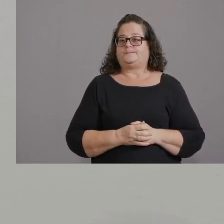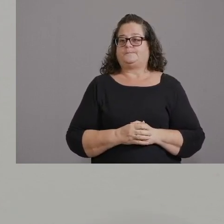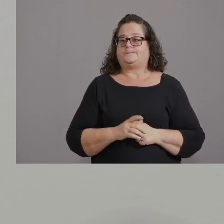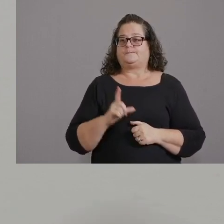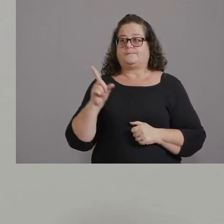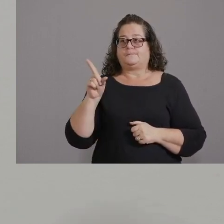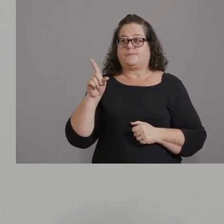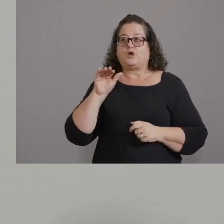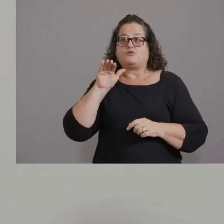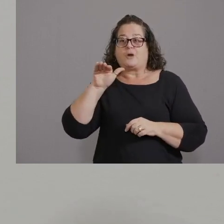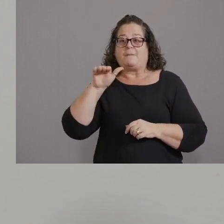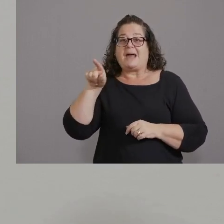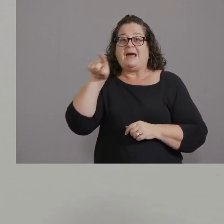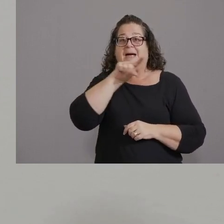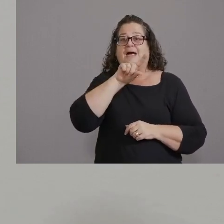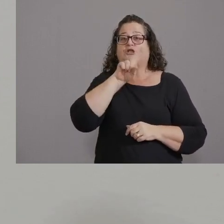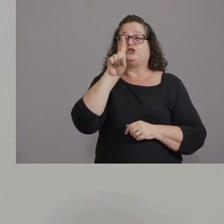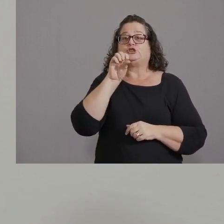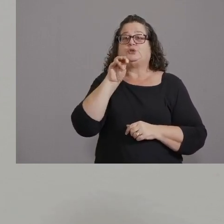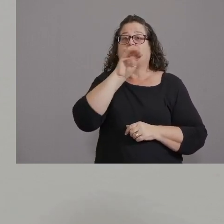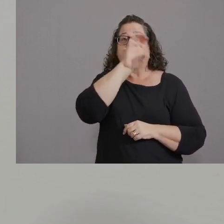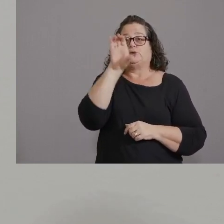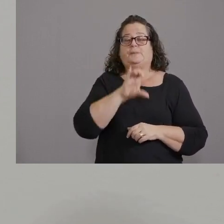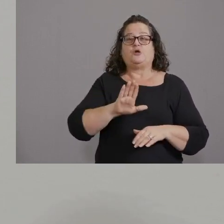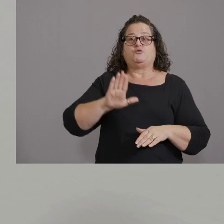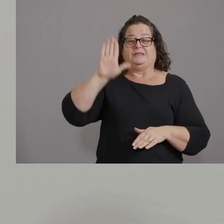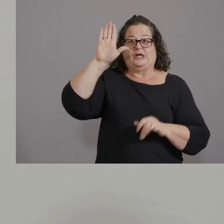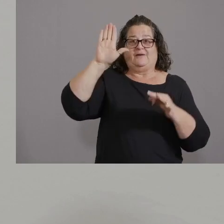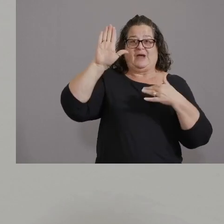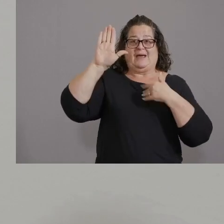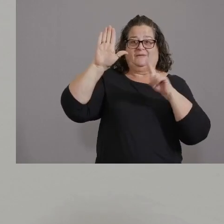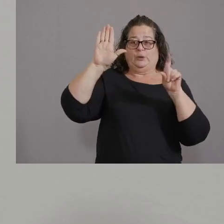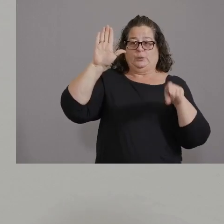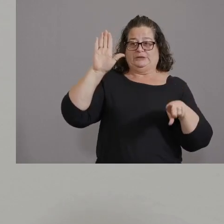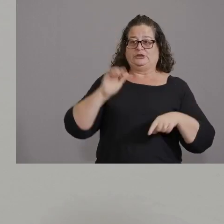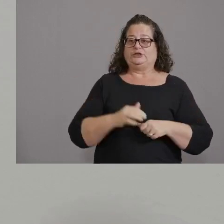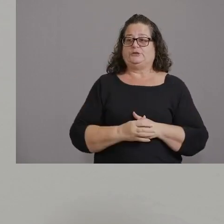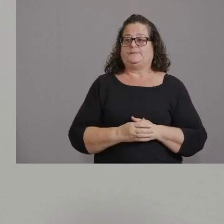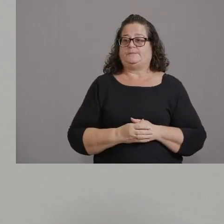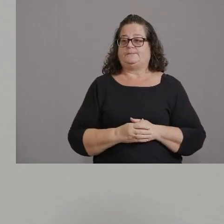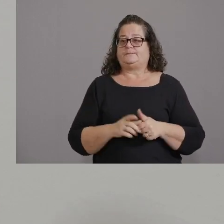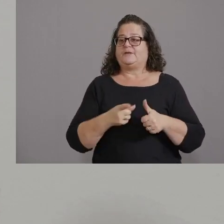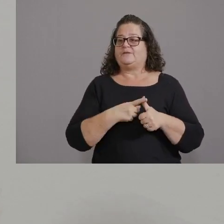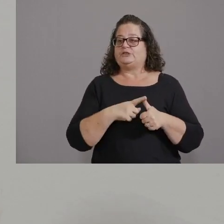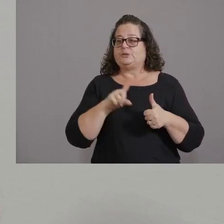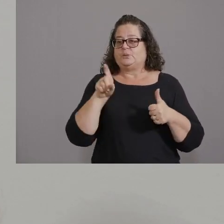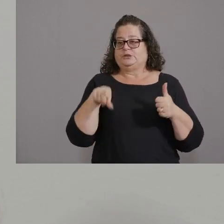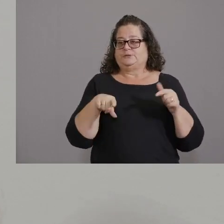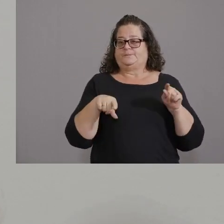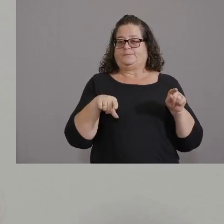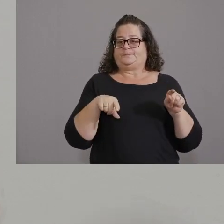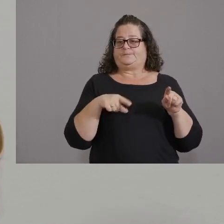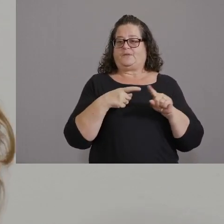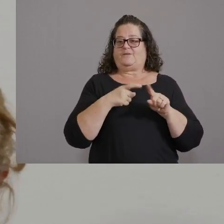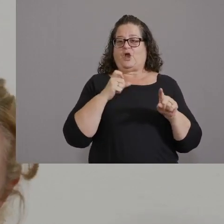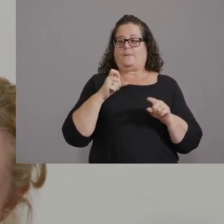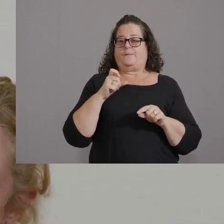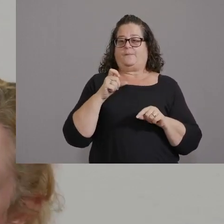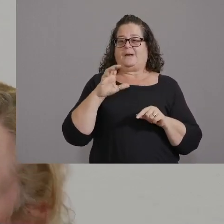Zoom to ask a question of Dr. Christ. And the first question is from Cameron at ABC